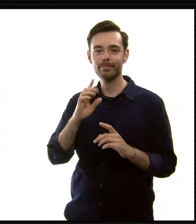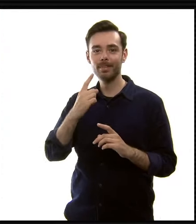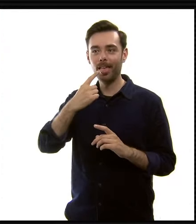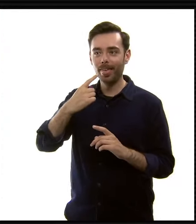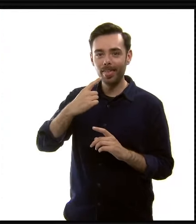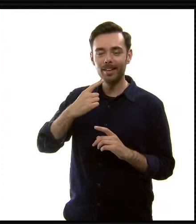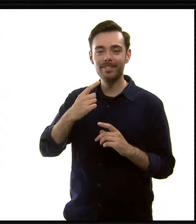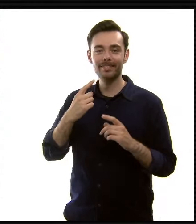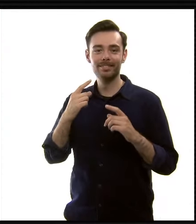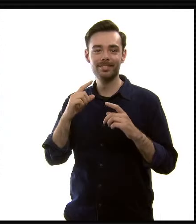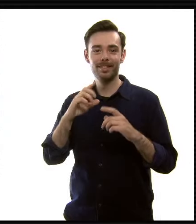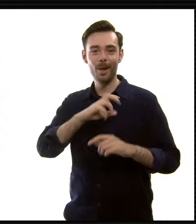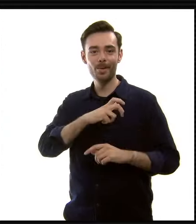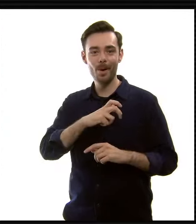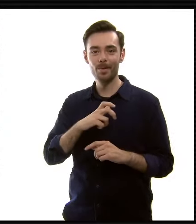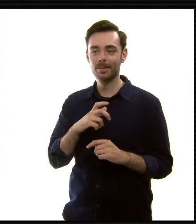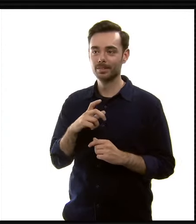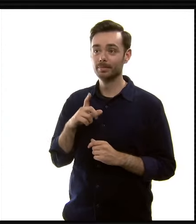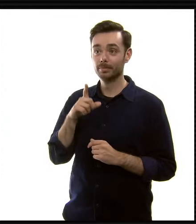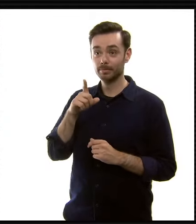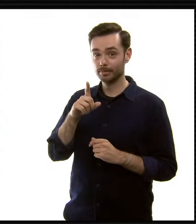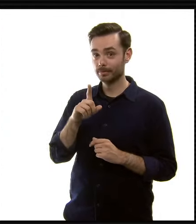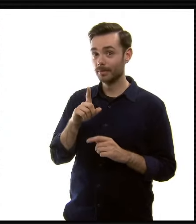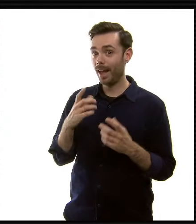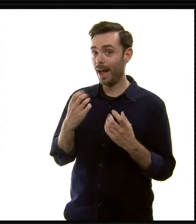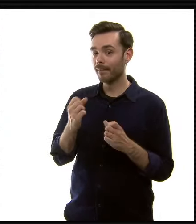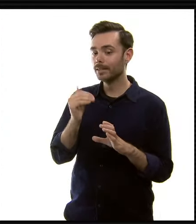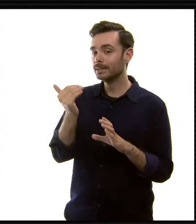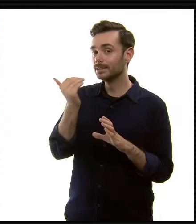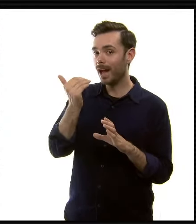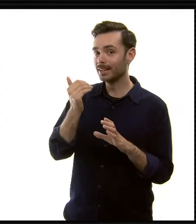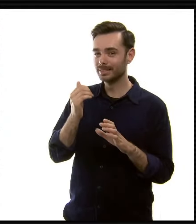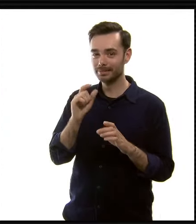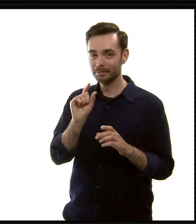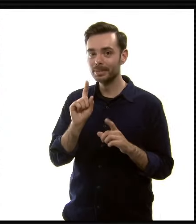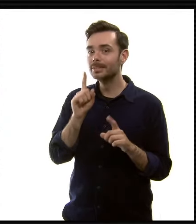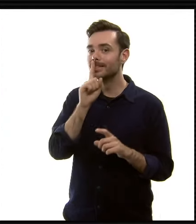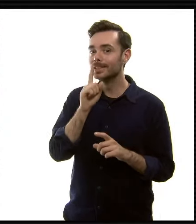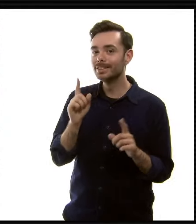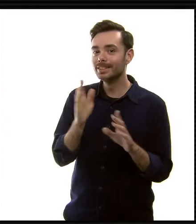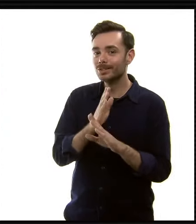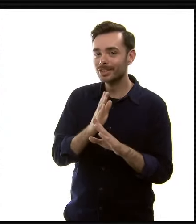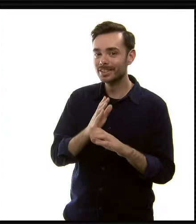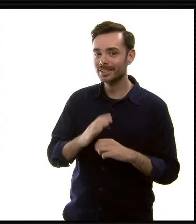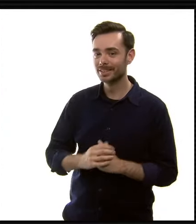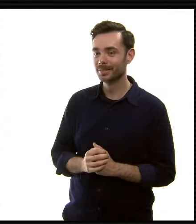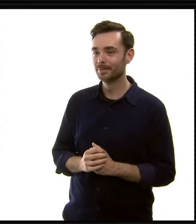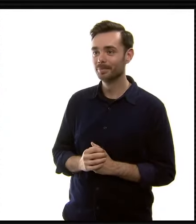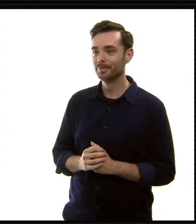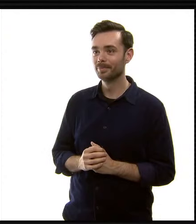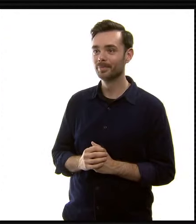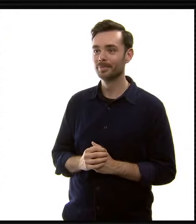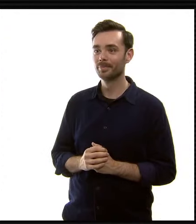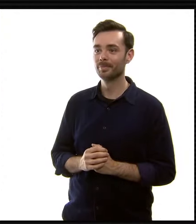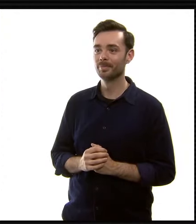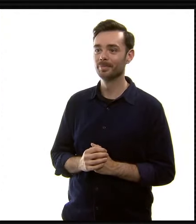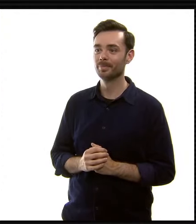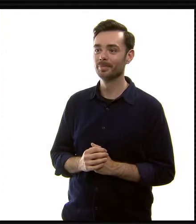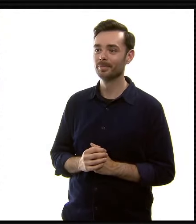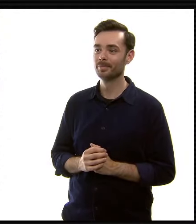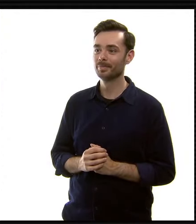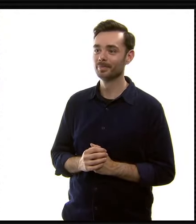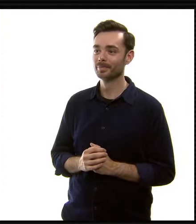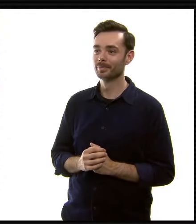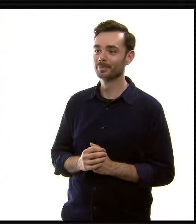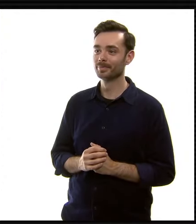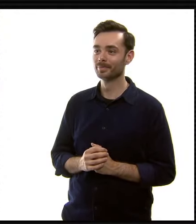little secret lurking inside this globally recognizable mouth. Will it give you building satisfaction?